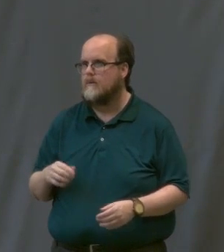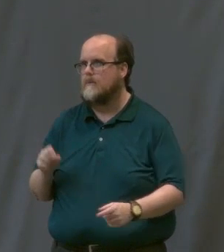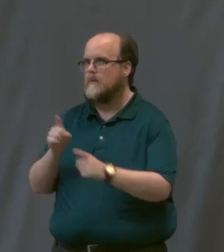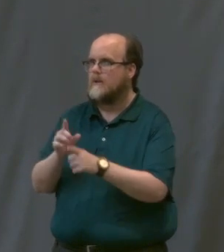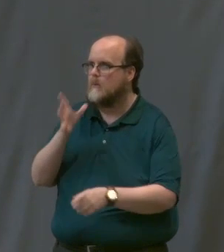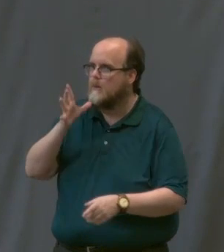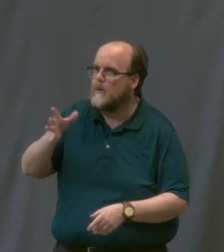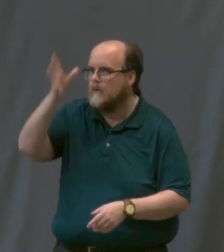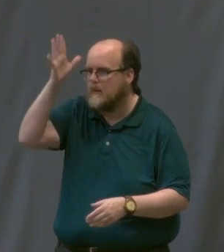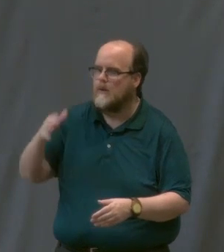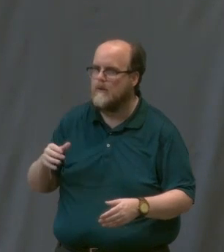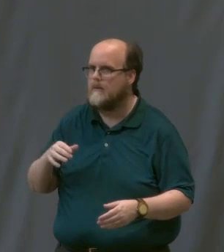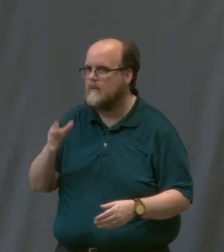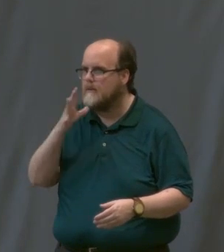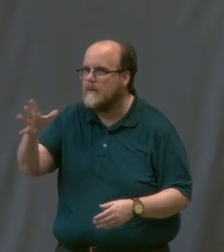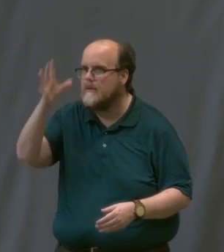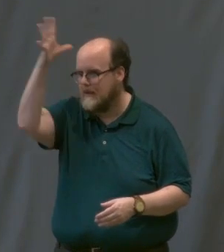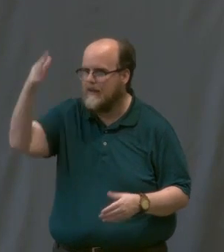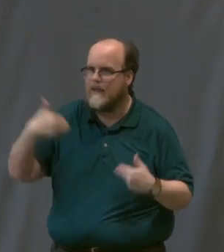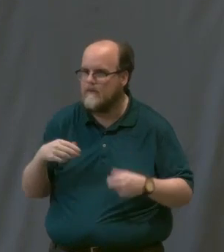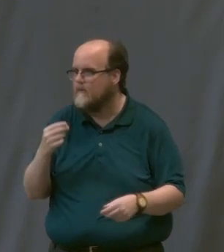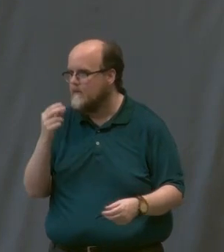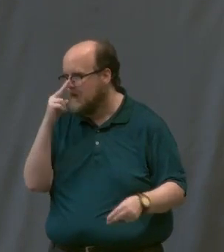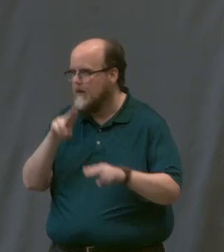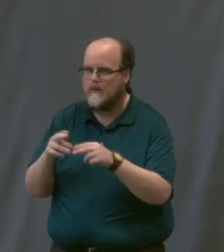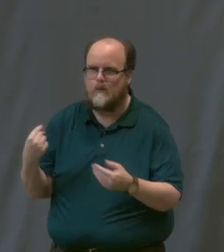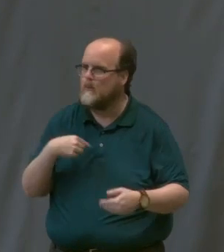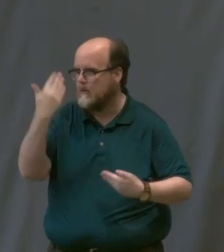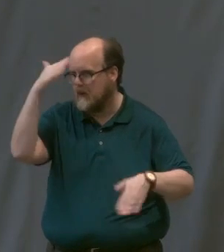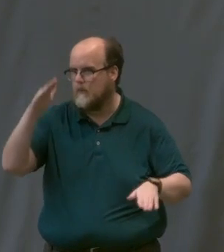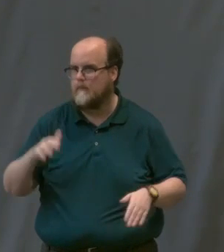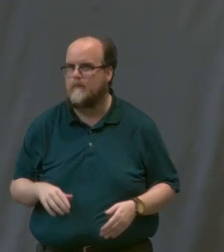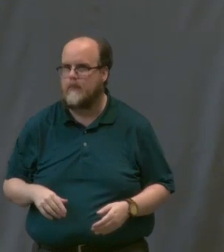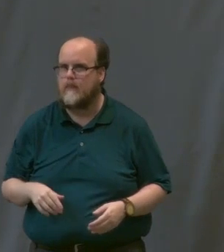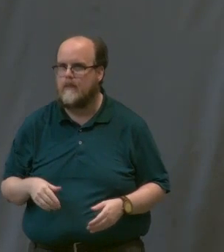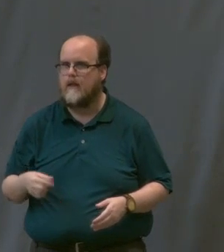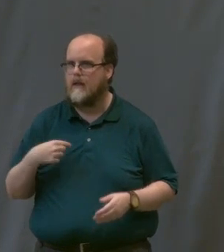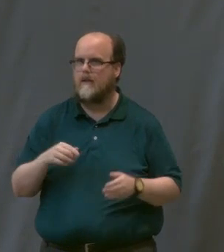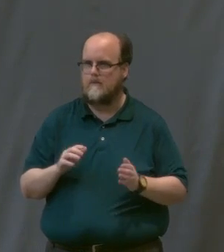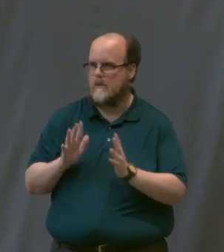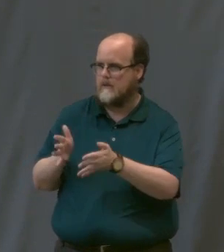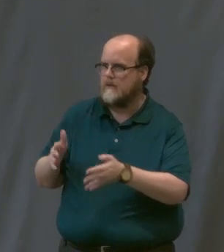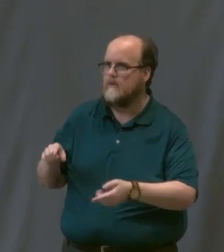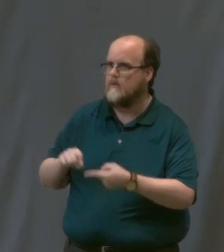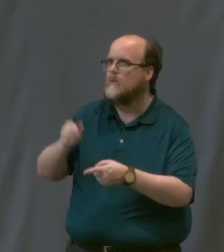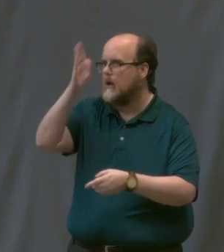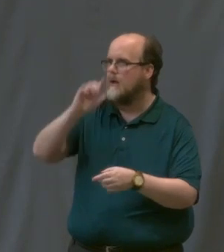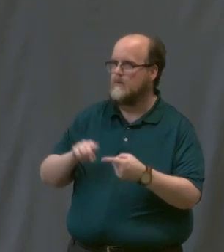having fun. We don't know any such thing. I let God handle those things.